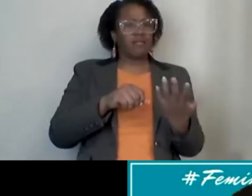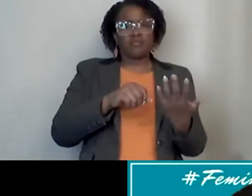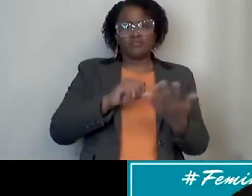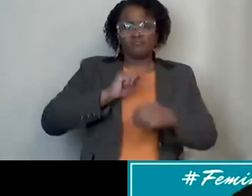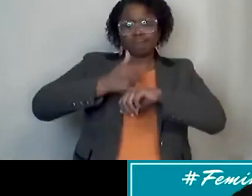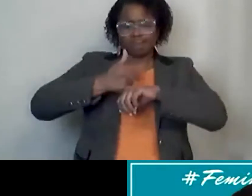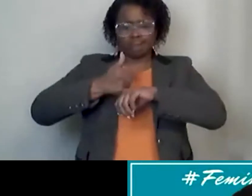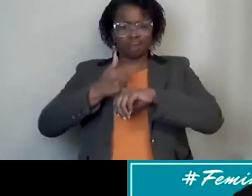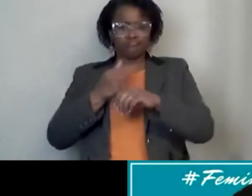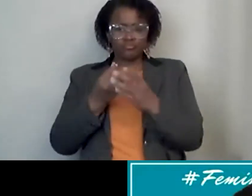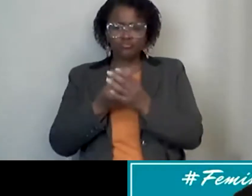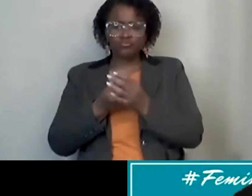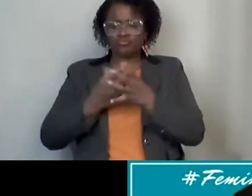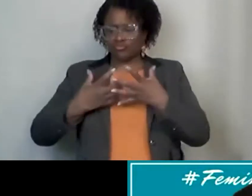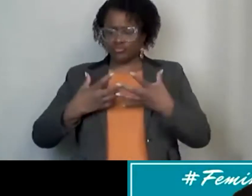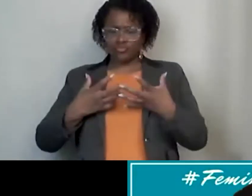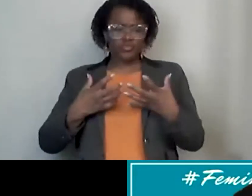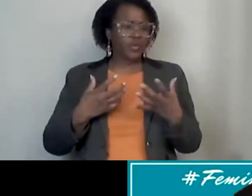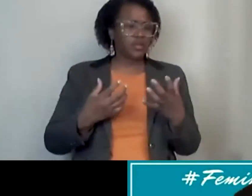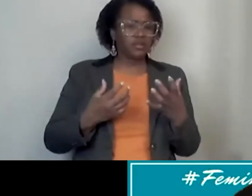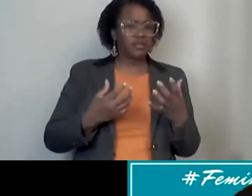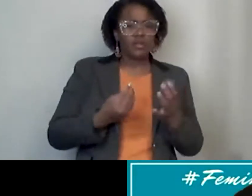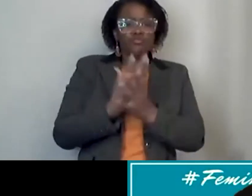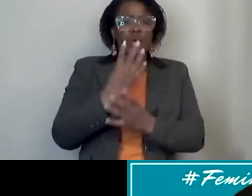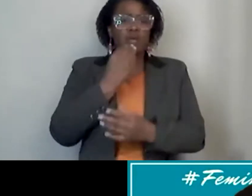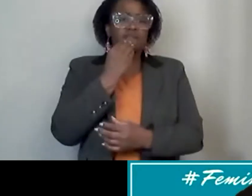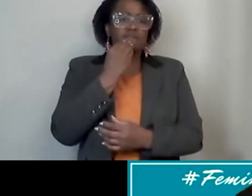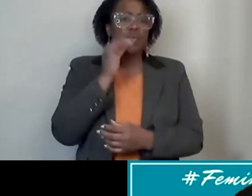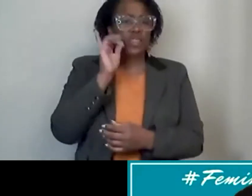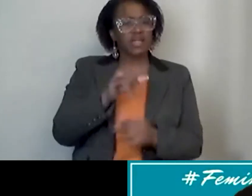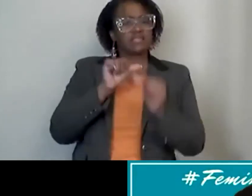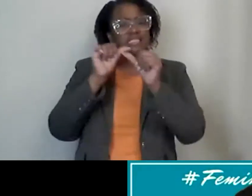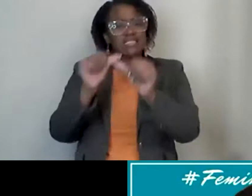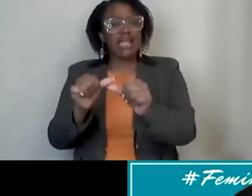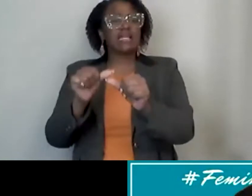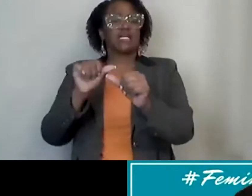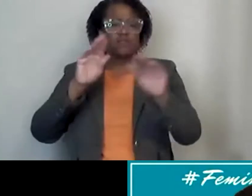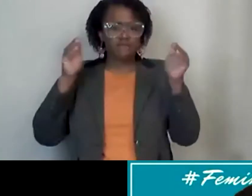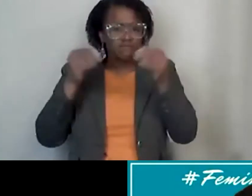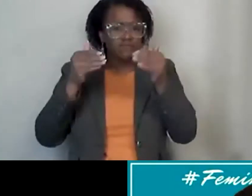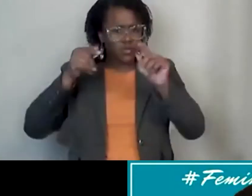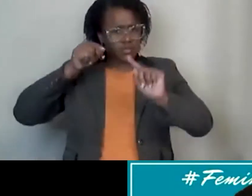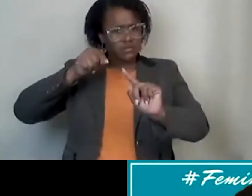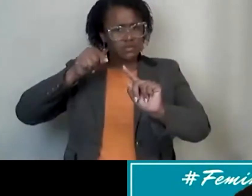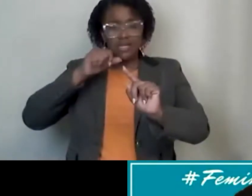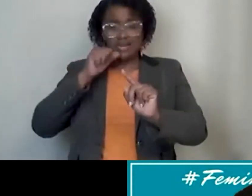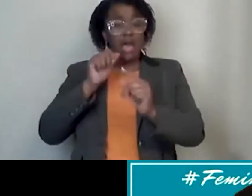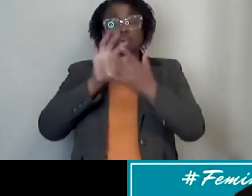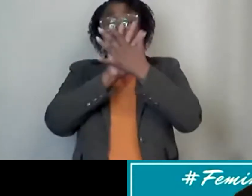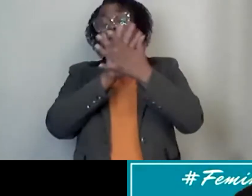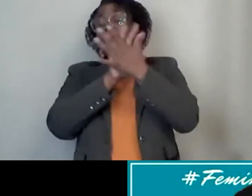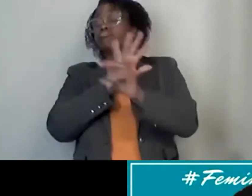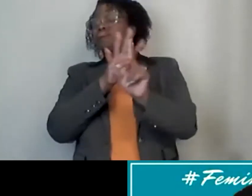of growing food, of sustaining is at the front and center, not as the invisible shadow